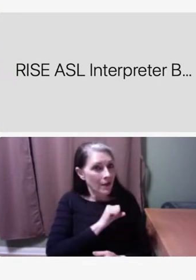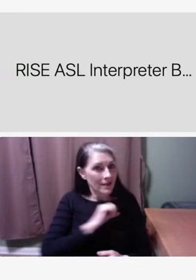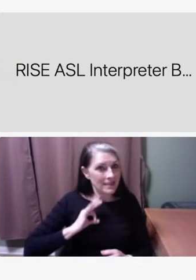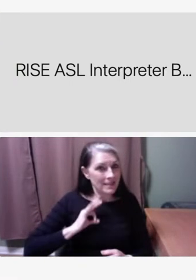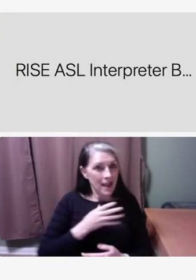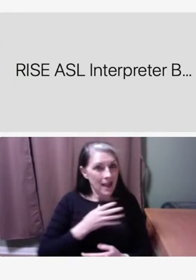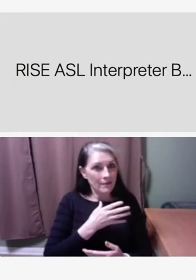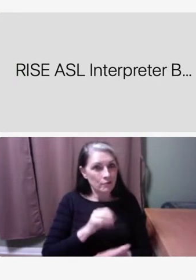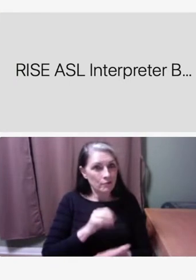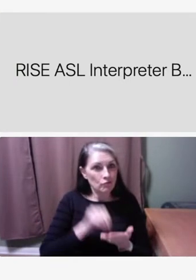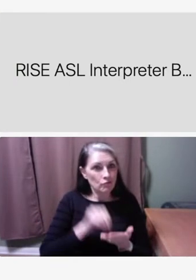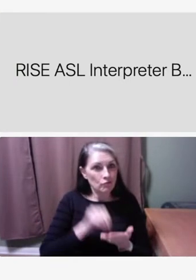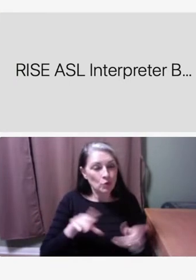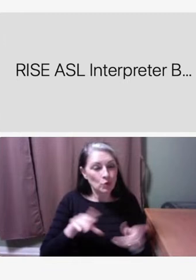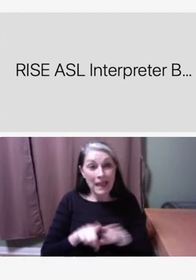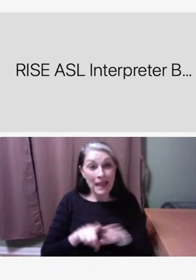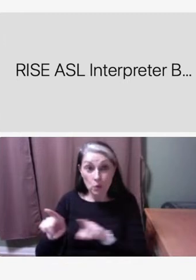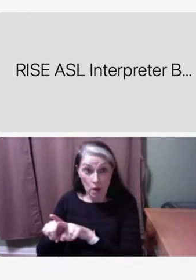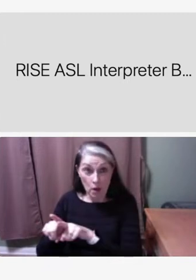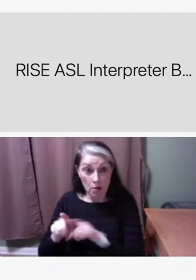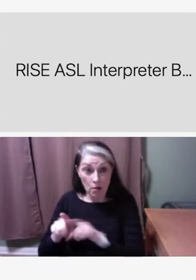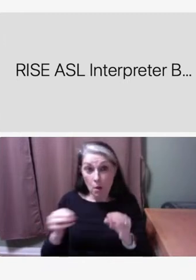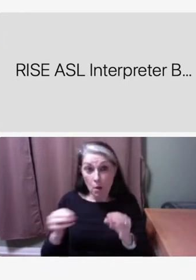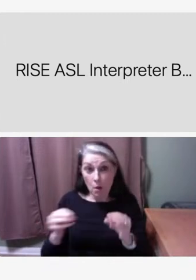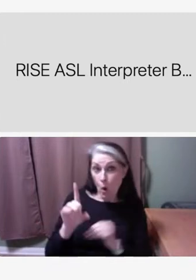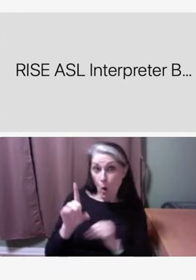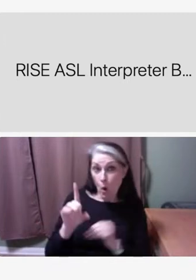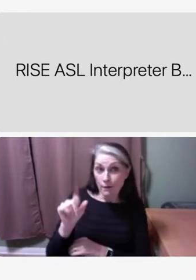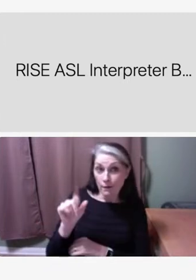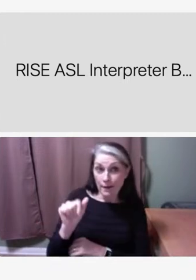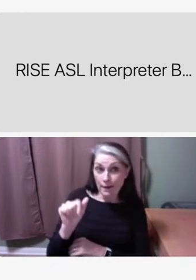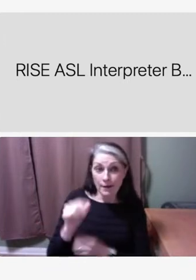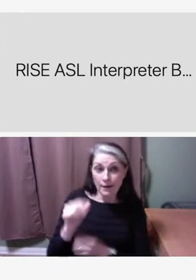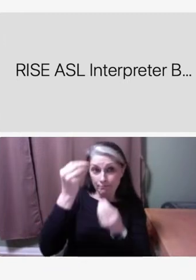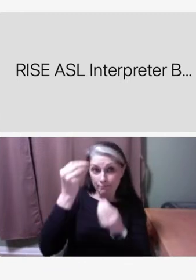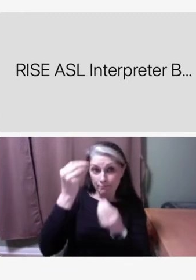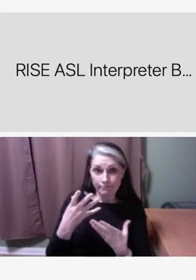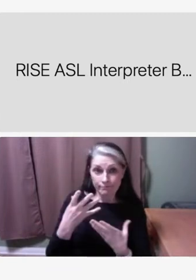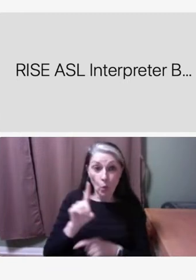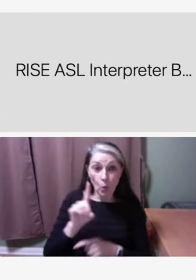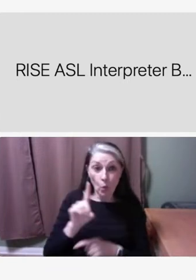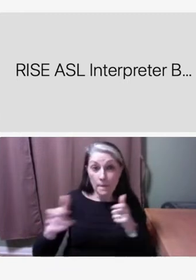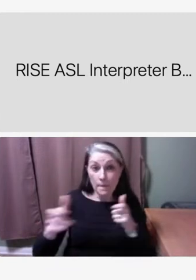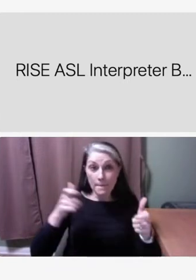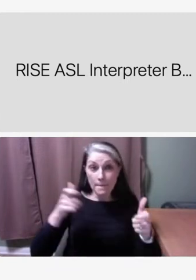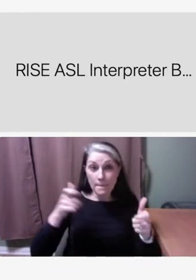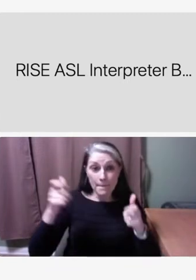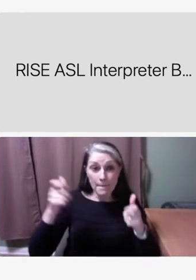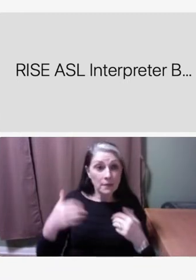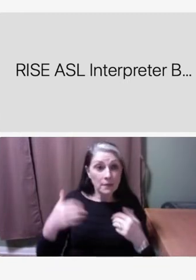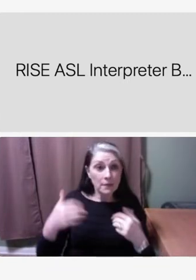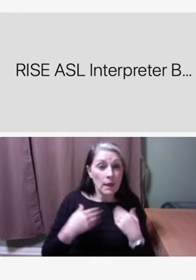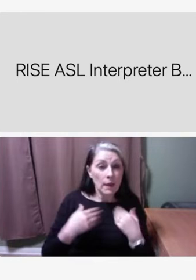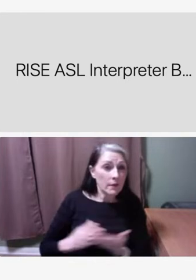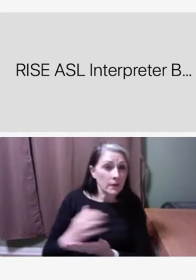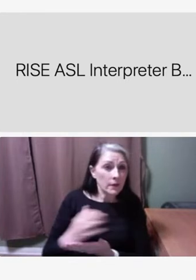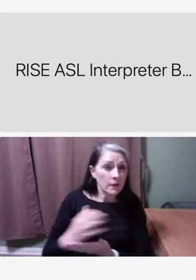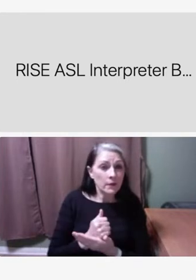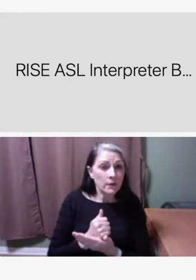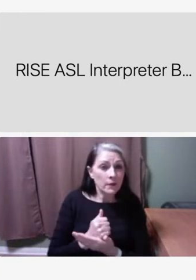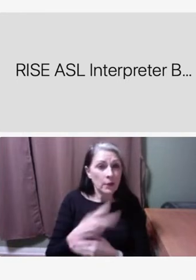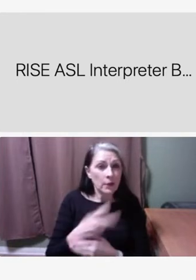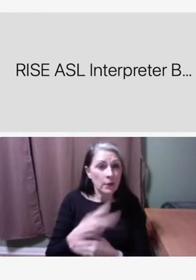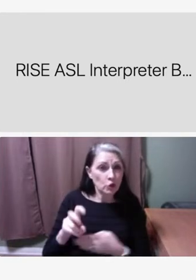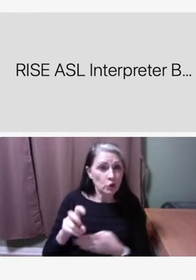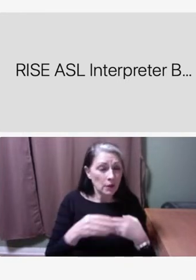More data. This is one of the biggest things. We helped in the collection of the alternative, or leading the charge for